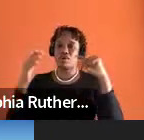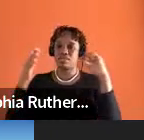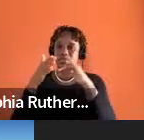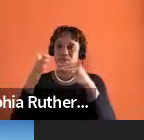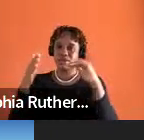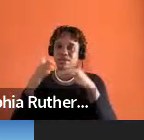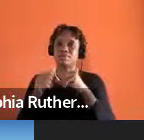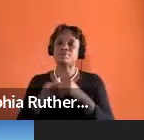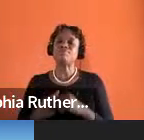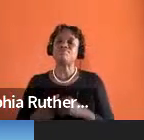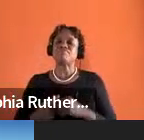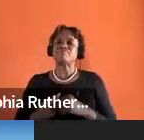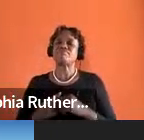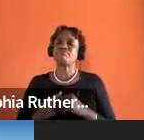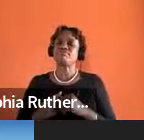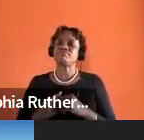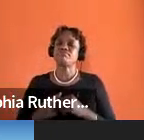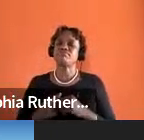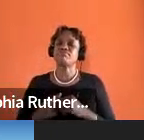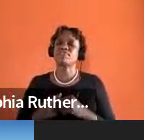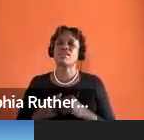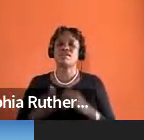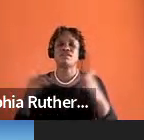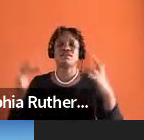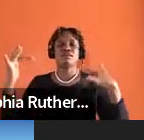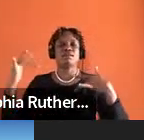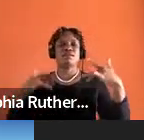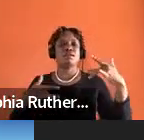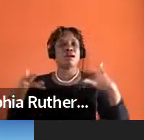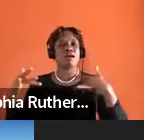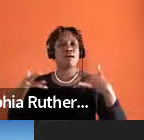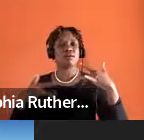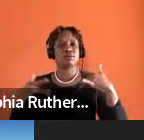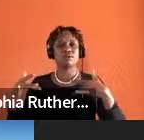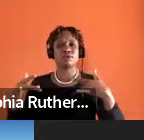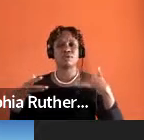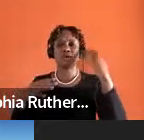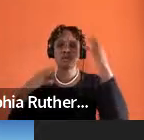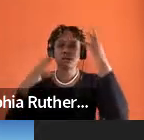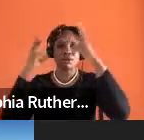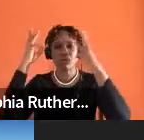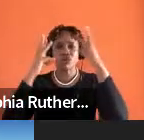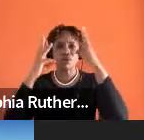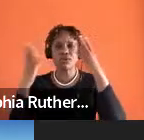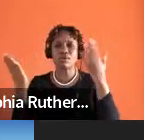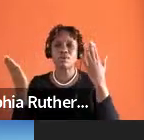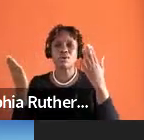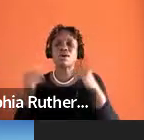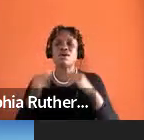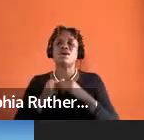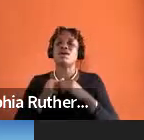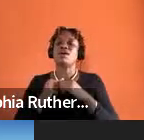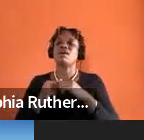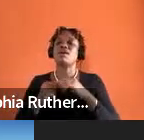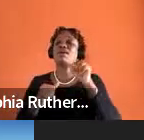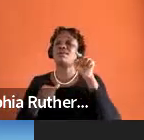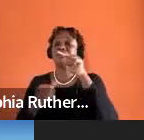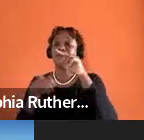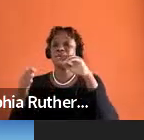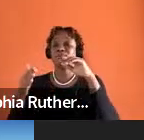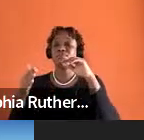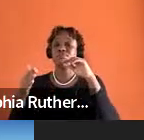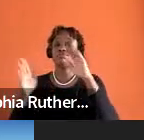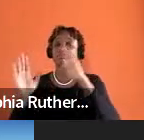the concern really is coming from looking at children who have profound disabilities. And